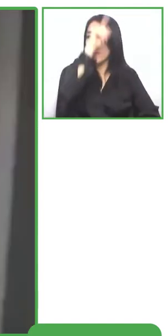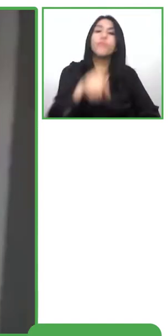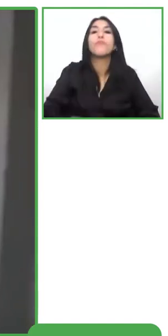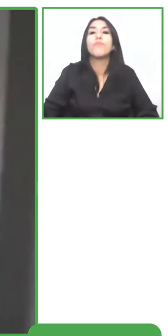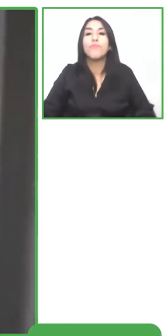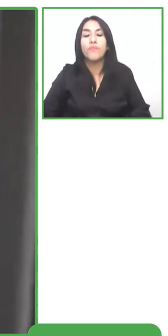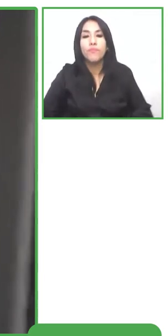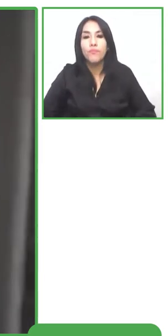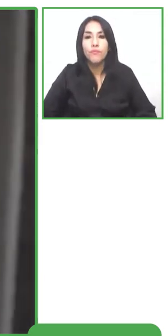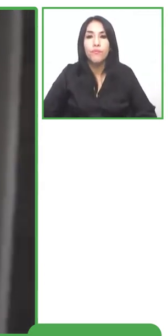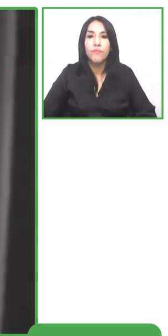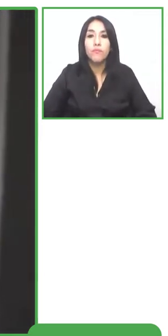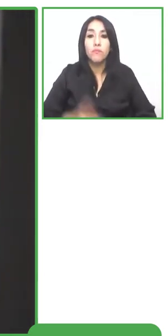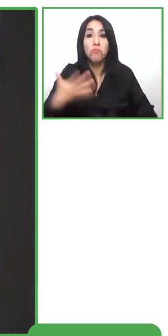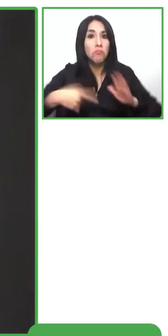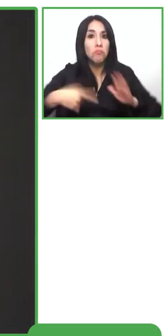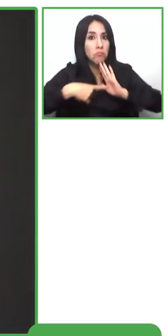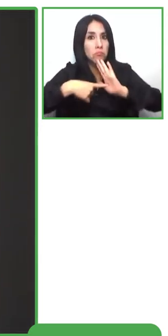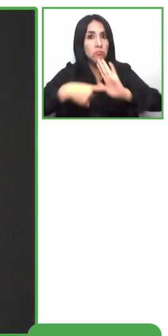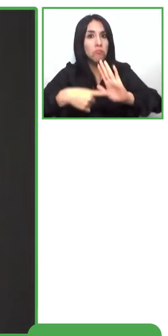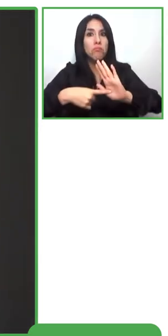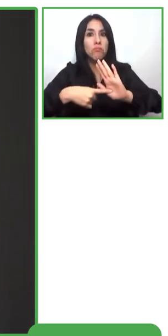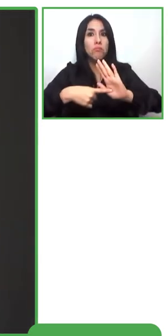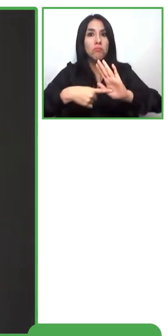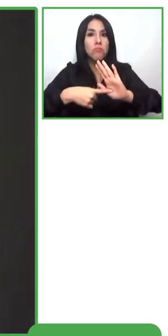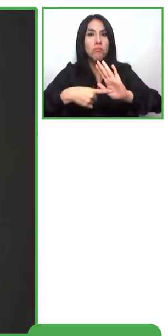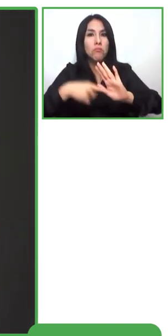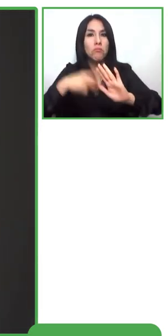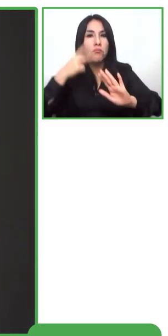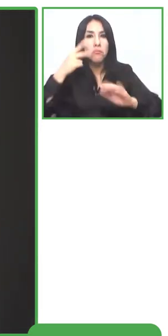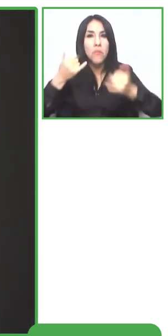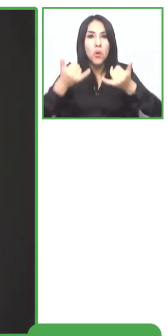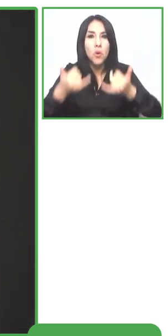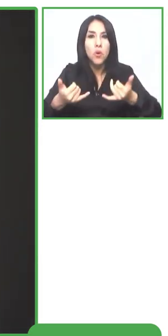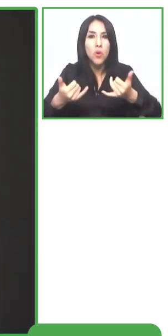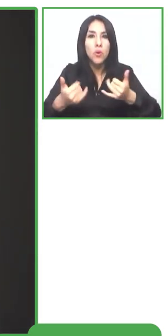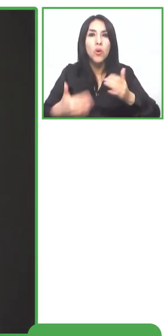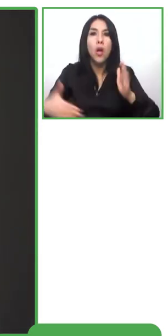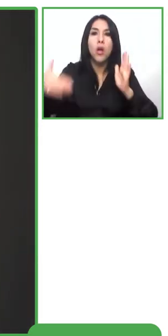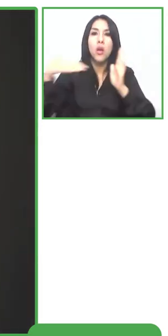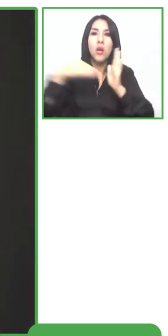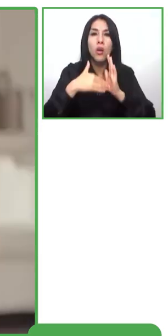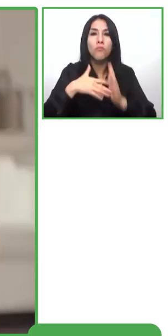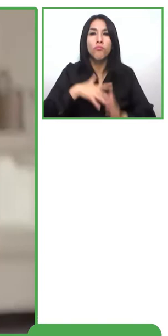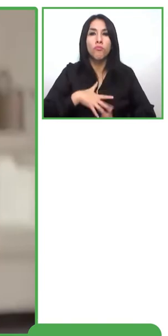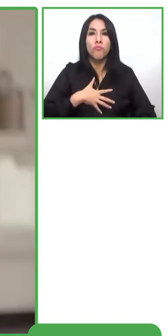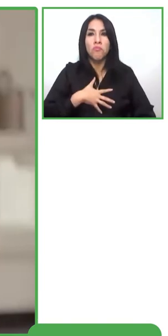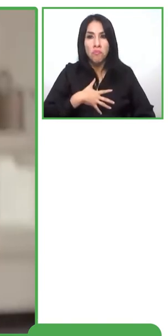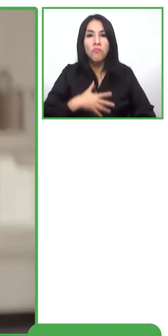what they show every day is the illusion,